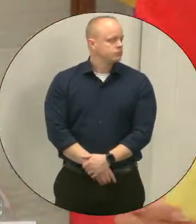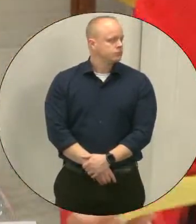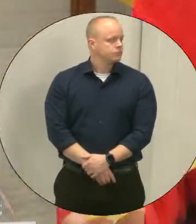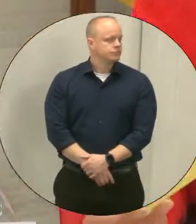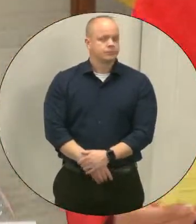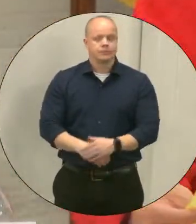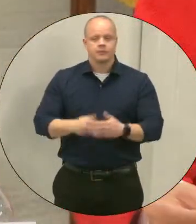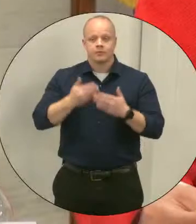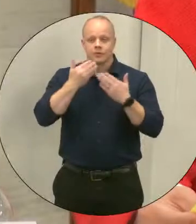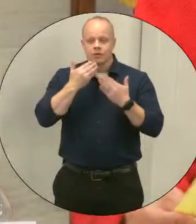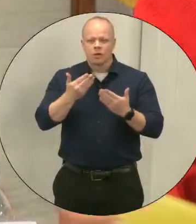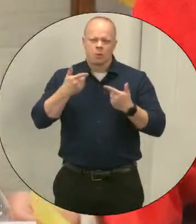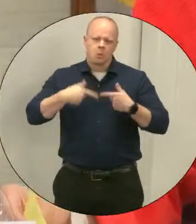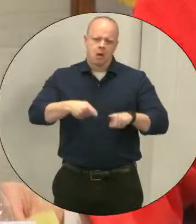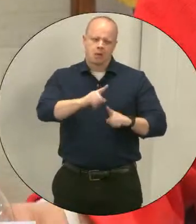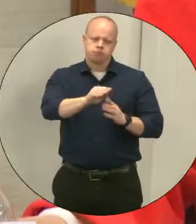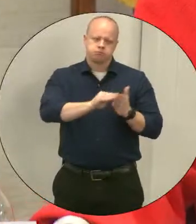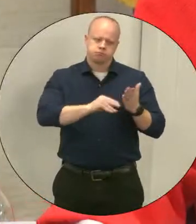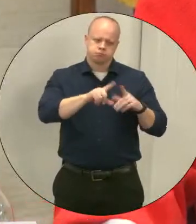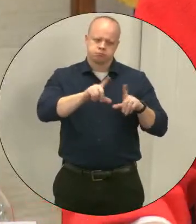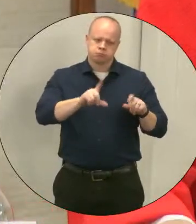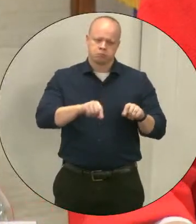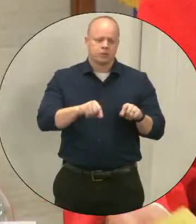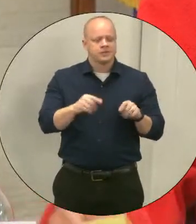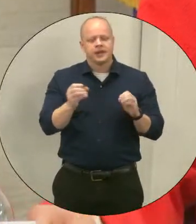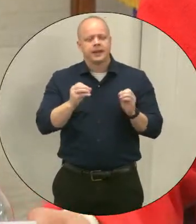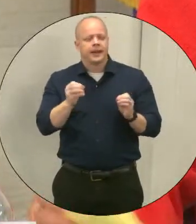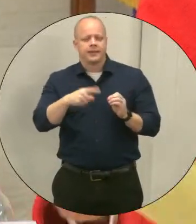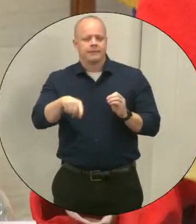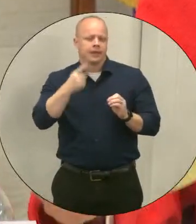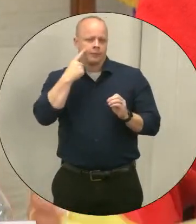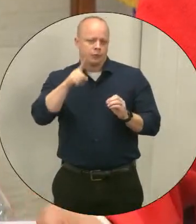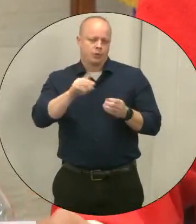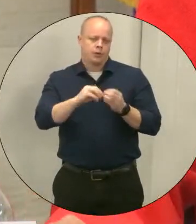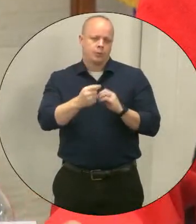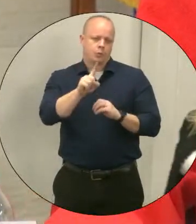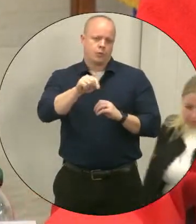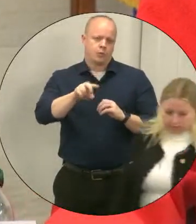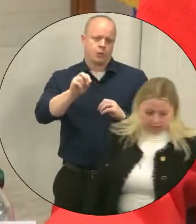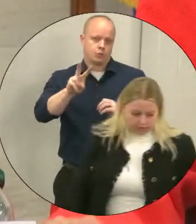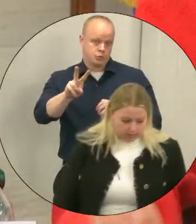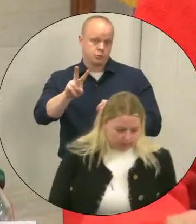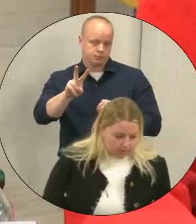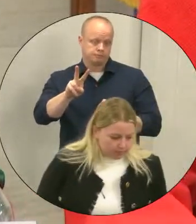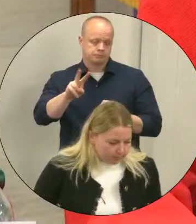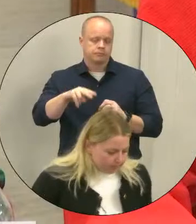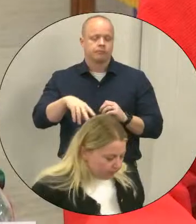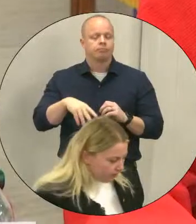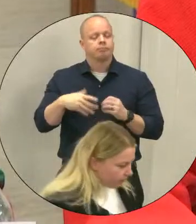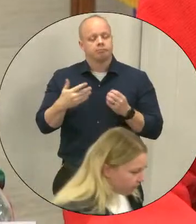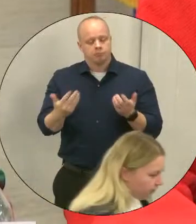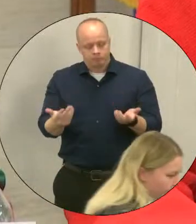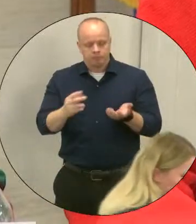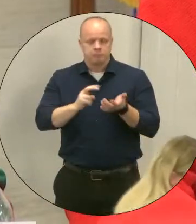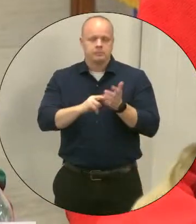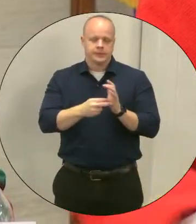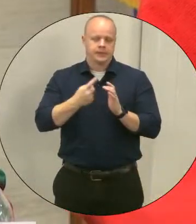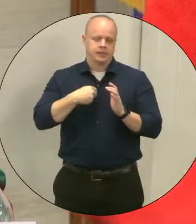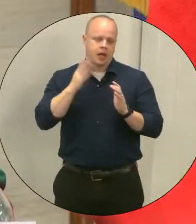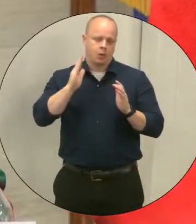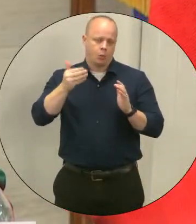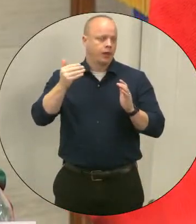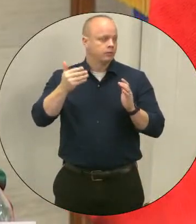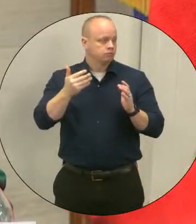Thank you. As they complete their cards, none of them are for item number 1.02. Therefore, I will entertain